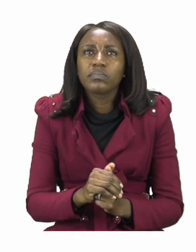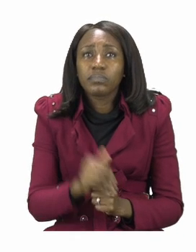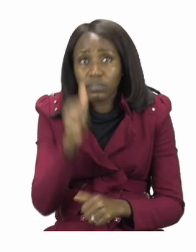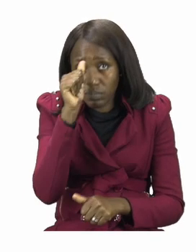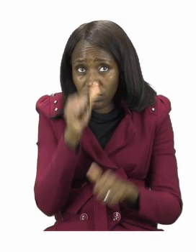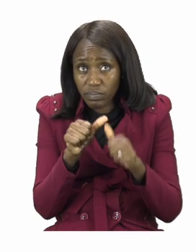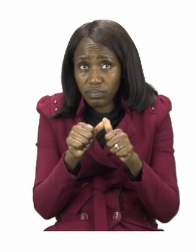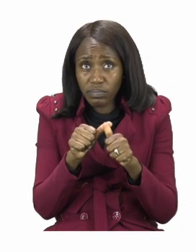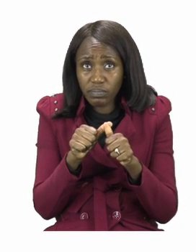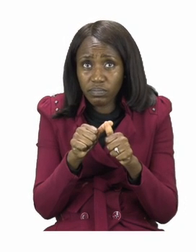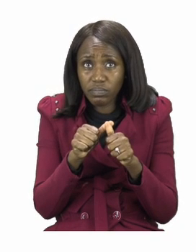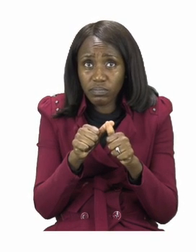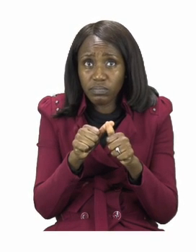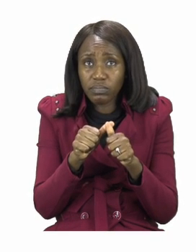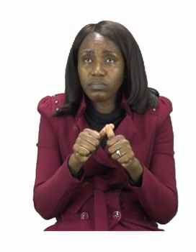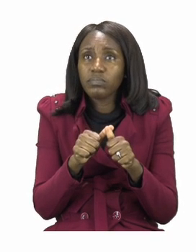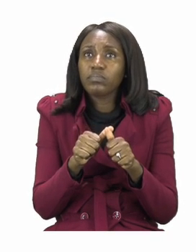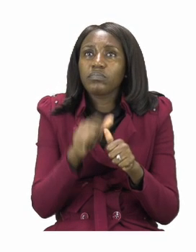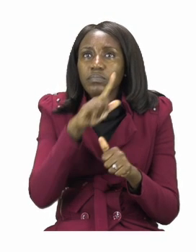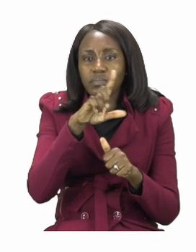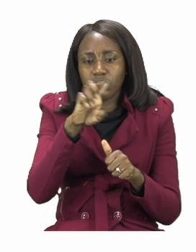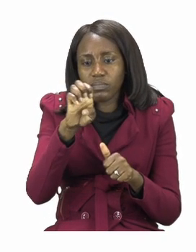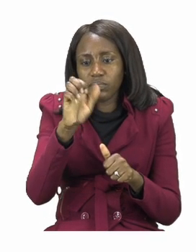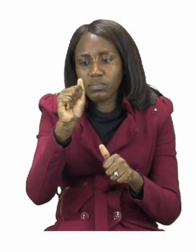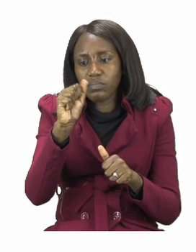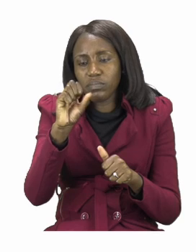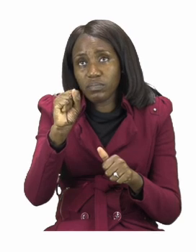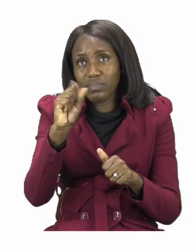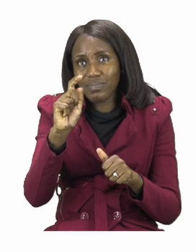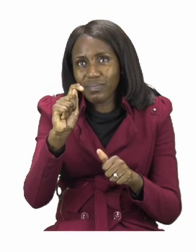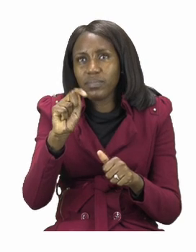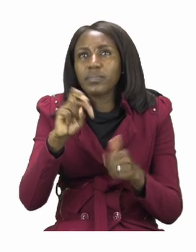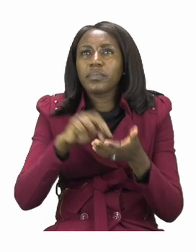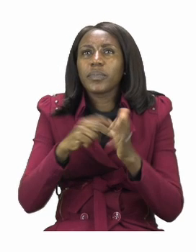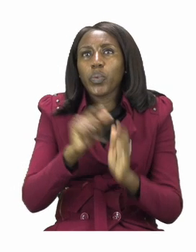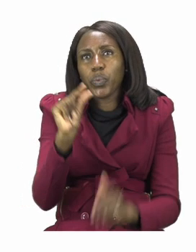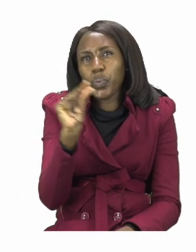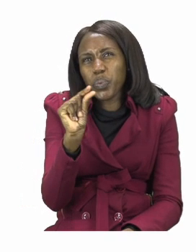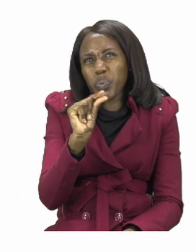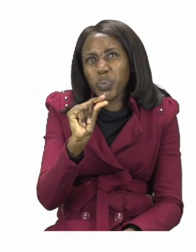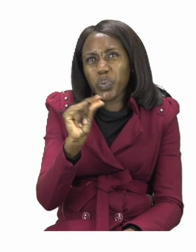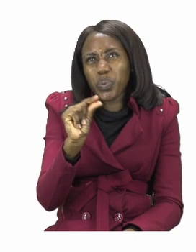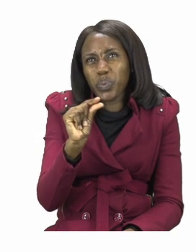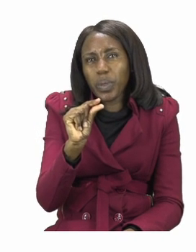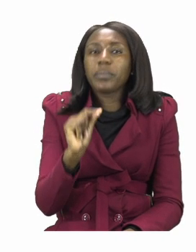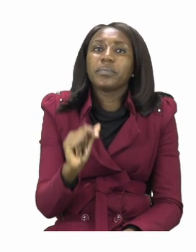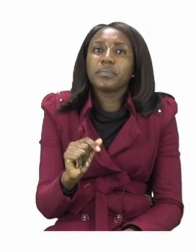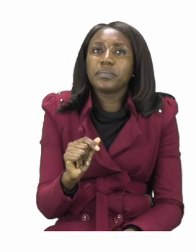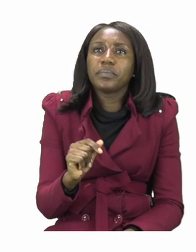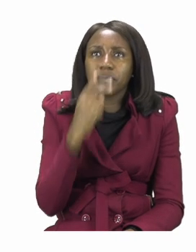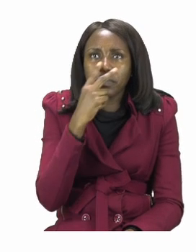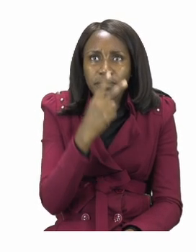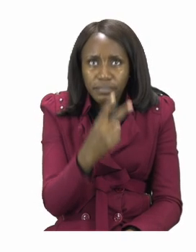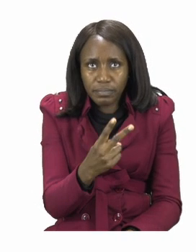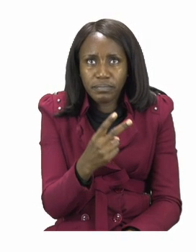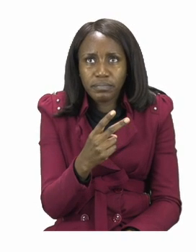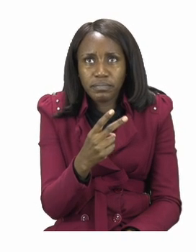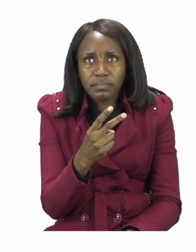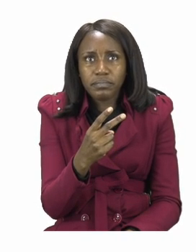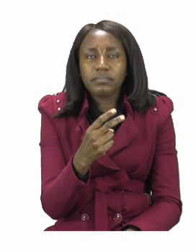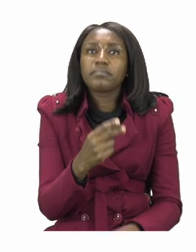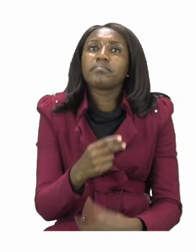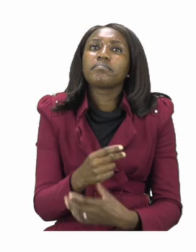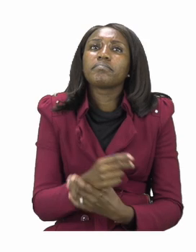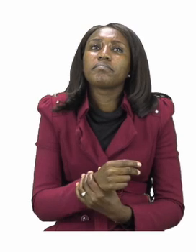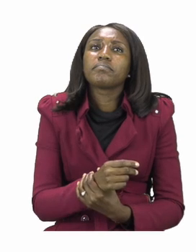and girls, the word least means the smallest or the fewest. So we have to go back into our